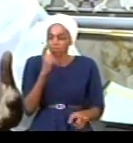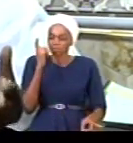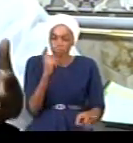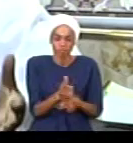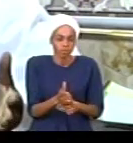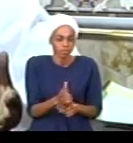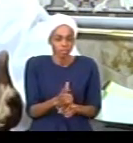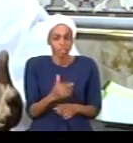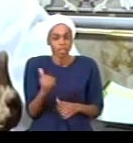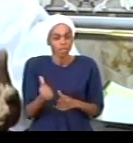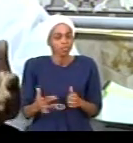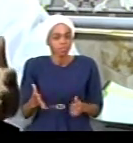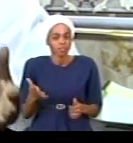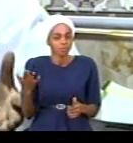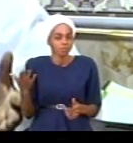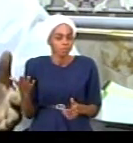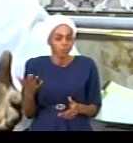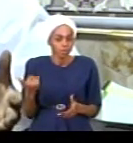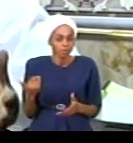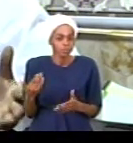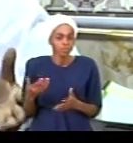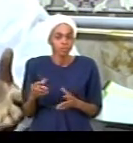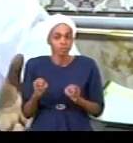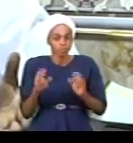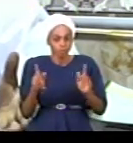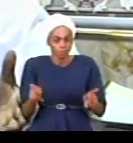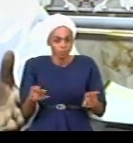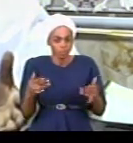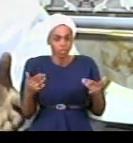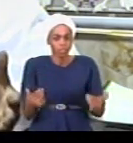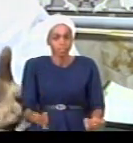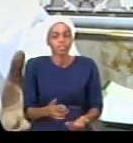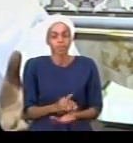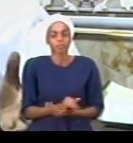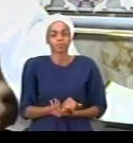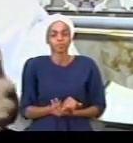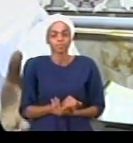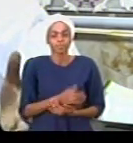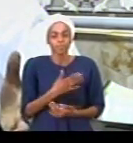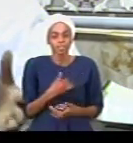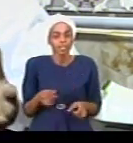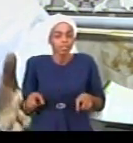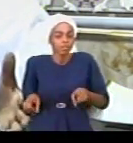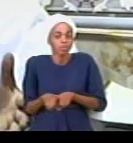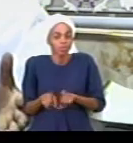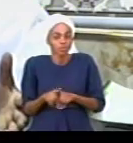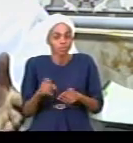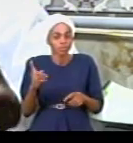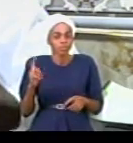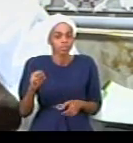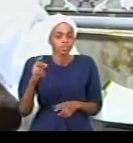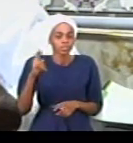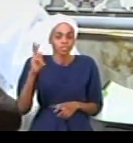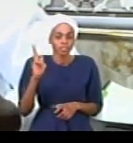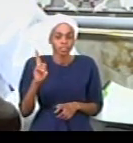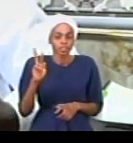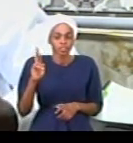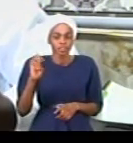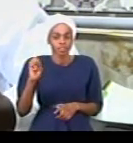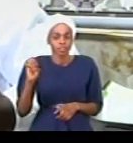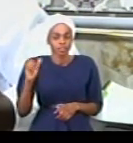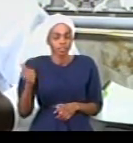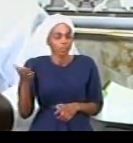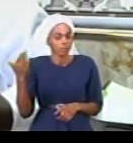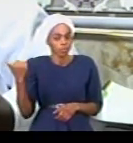the silica and also the the Yuri was not 37 he was strong and healthy and son it's amazing